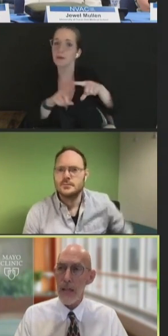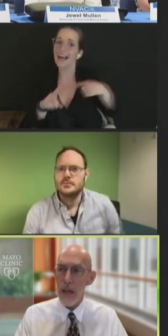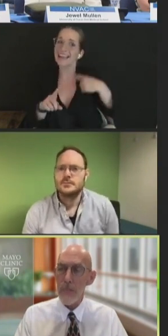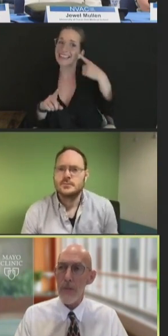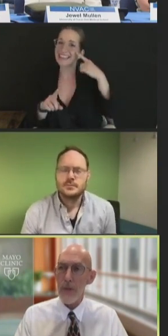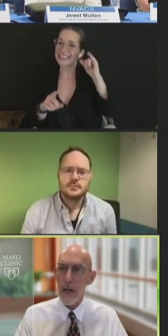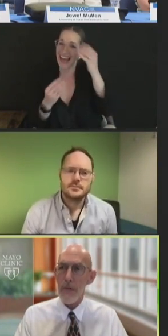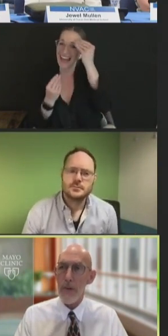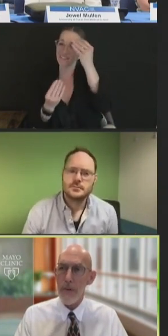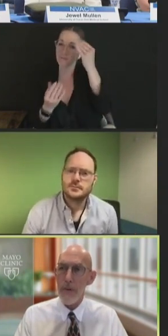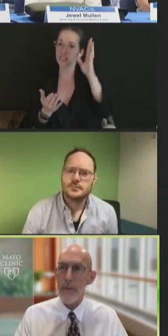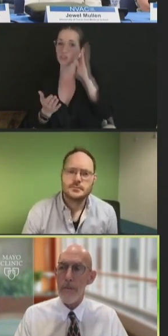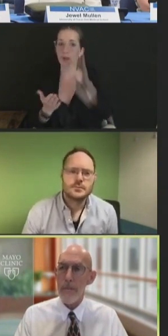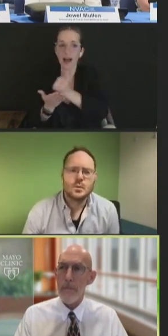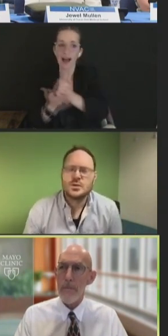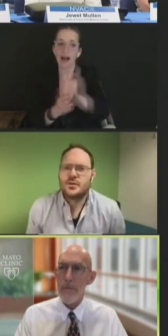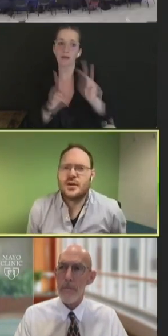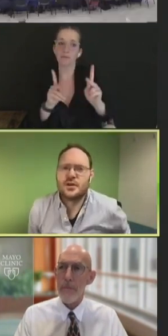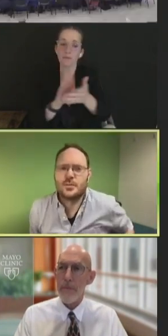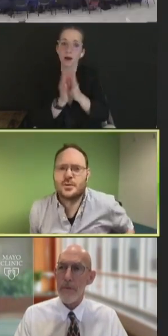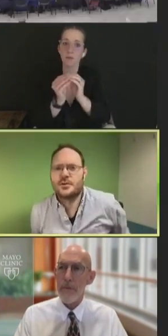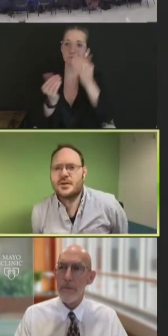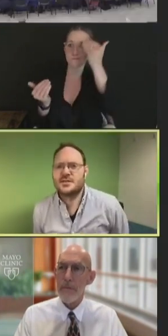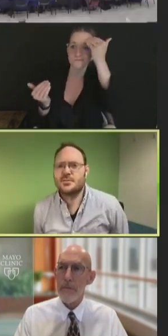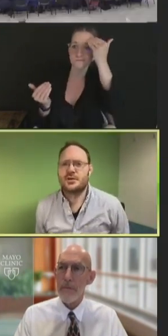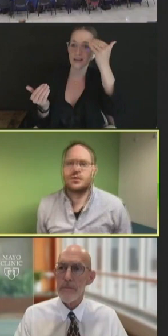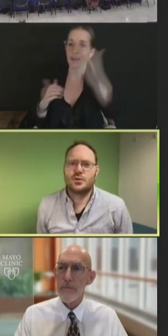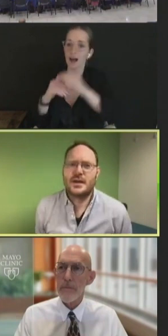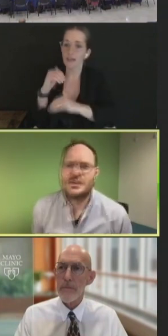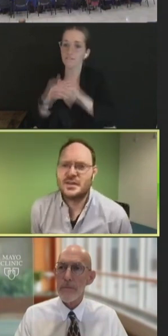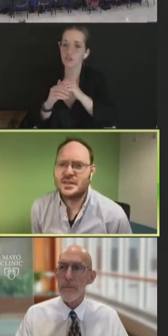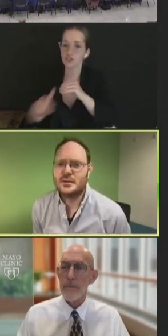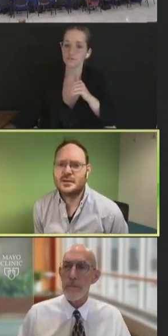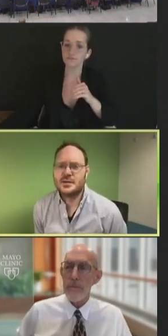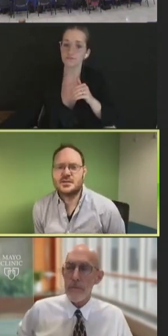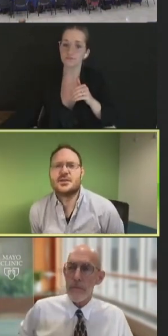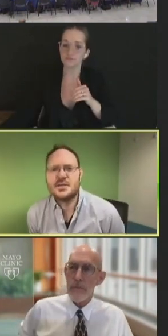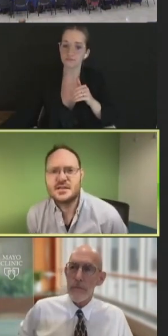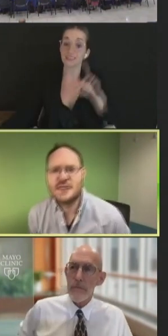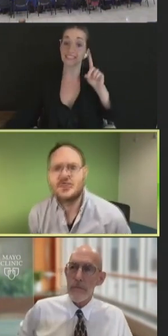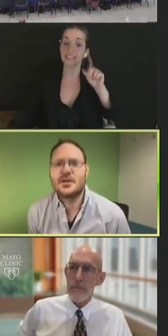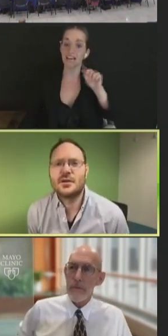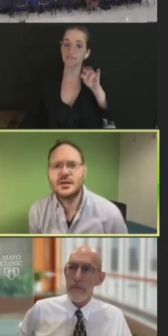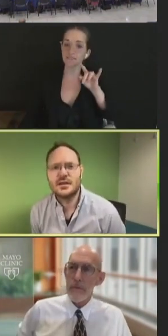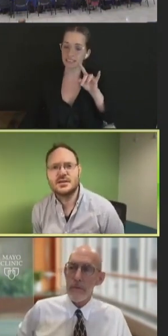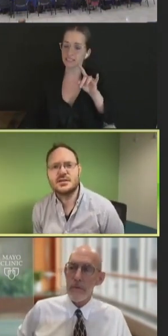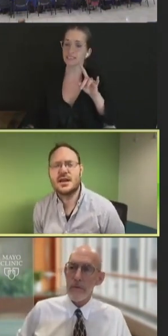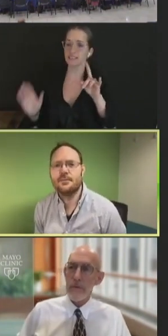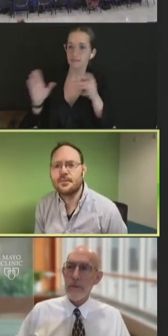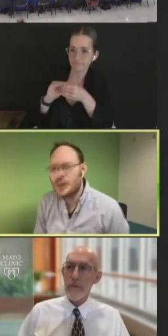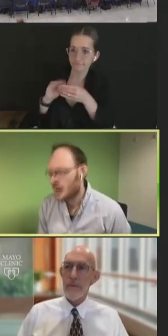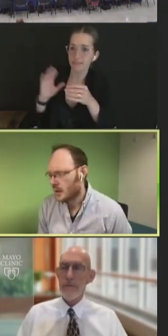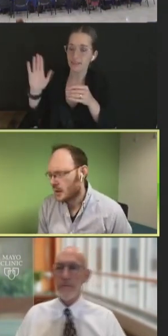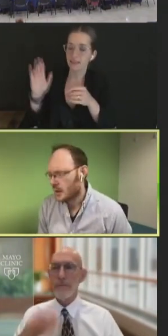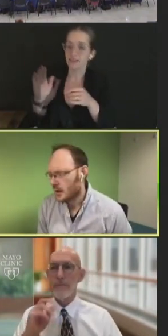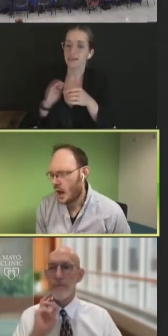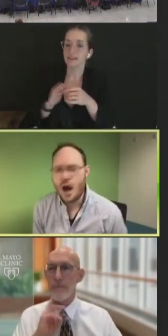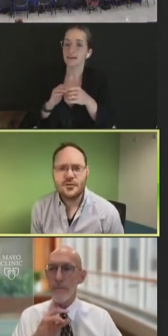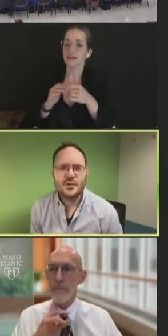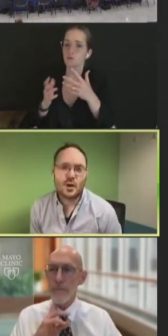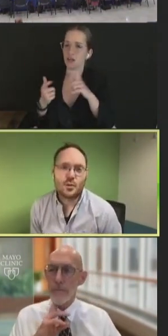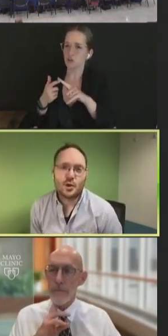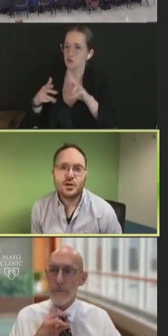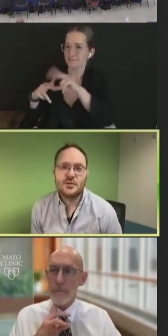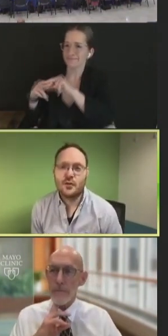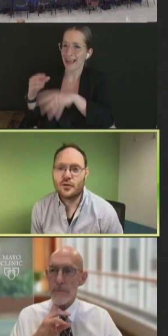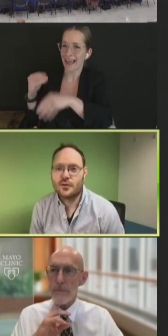understanding and comfort level. So following up on Greg's point, one way of thinking about this, sorry, this is David talking, is